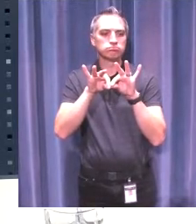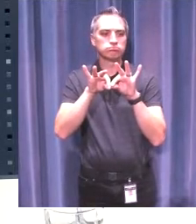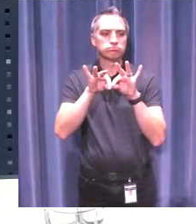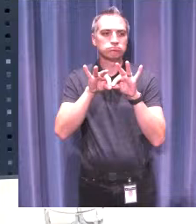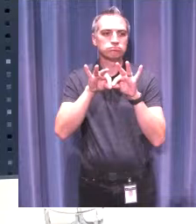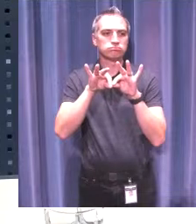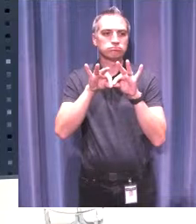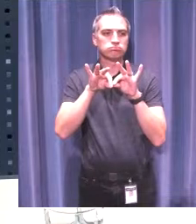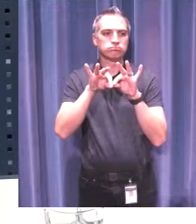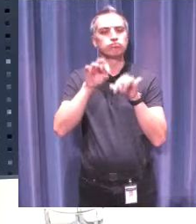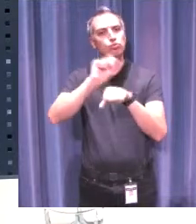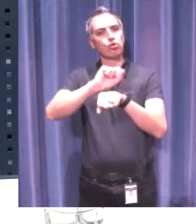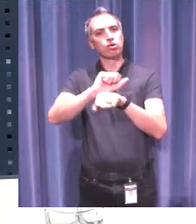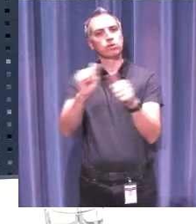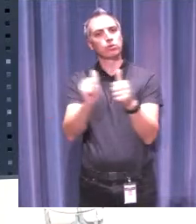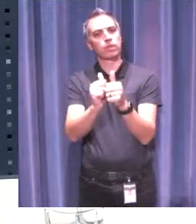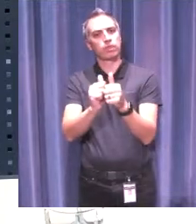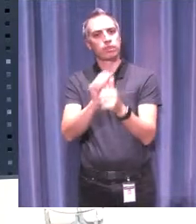working with the board.